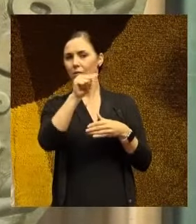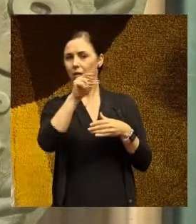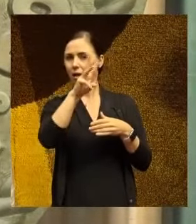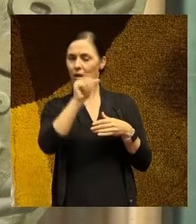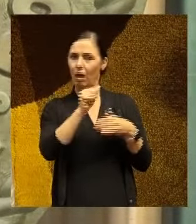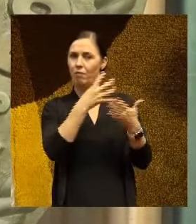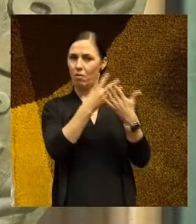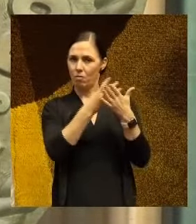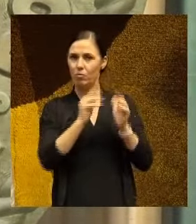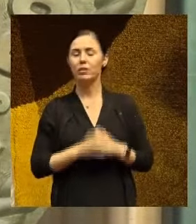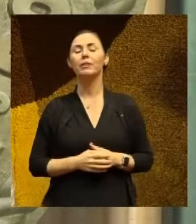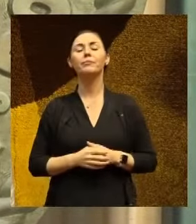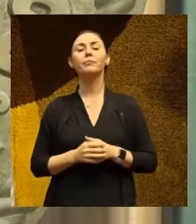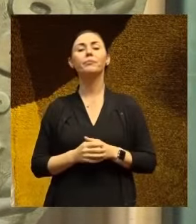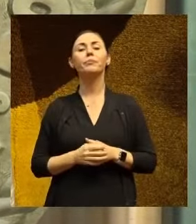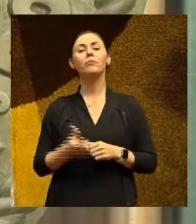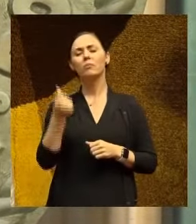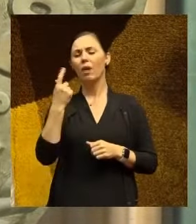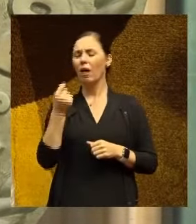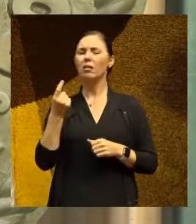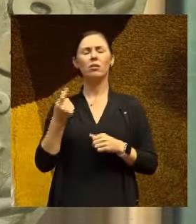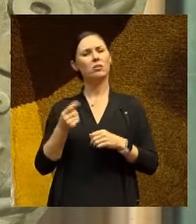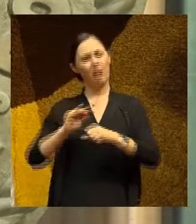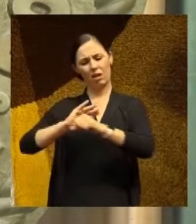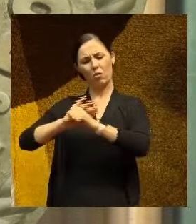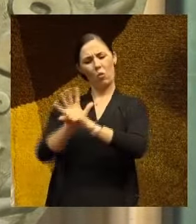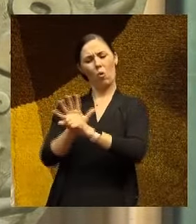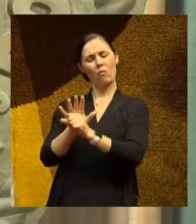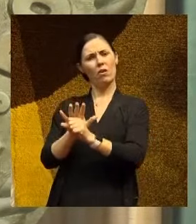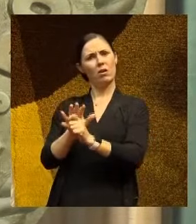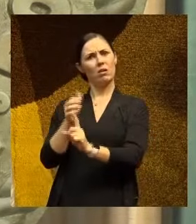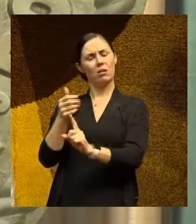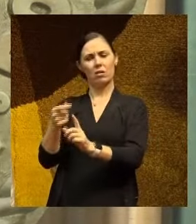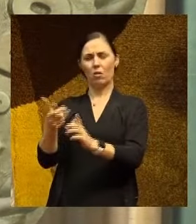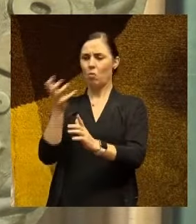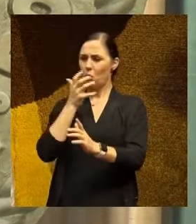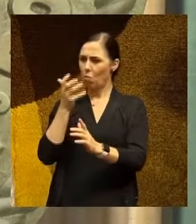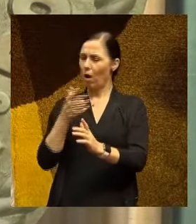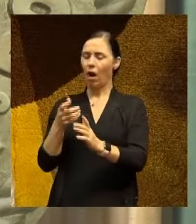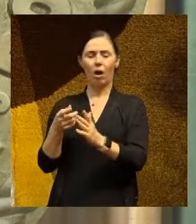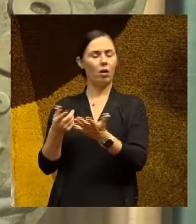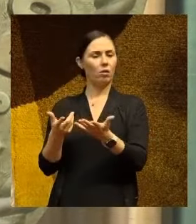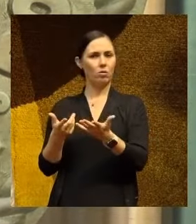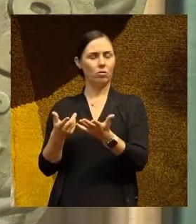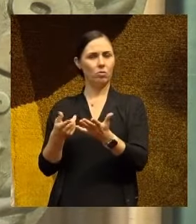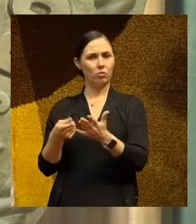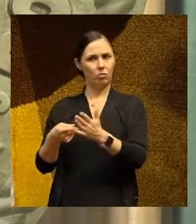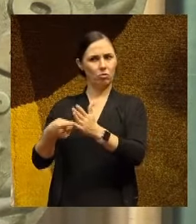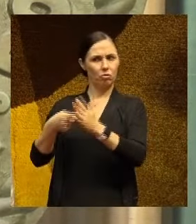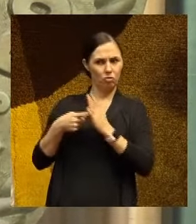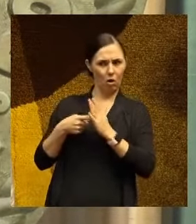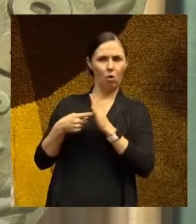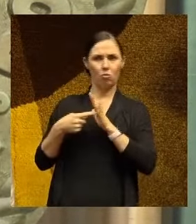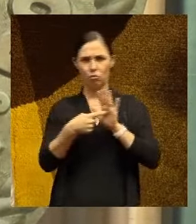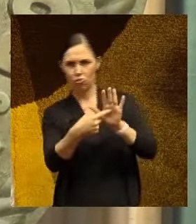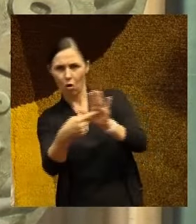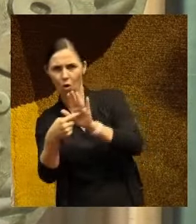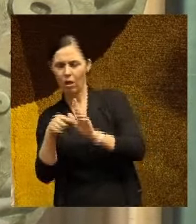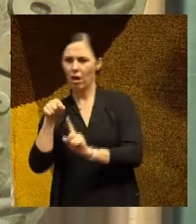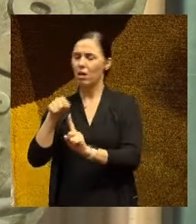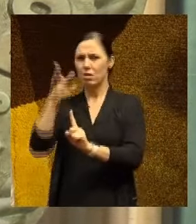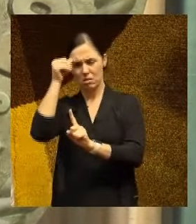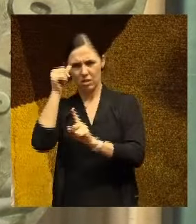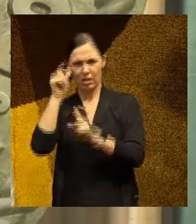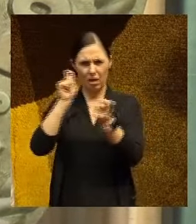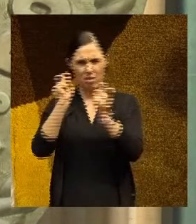Clearly, the coronavirus has shown us how persistent and adaptive it can be, as we've seen with the Delta